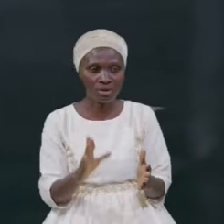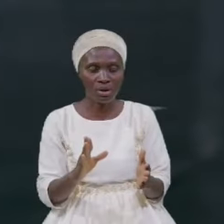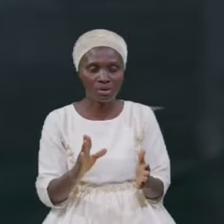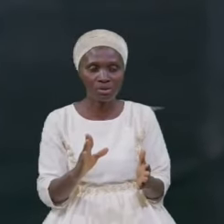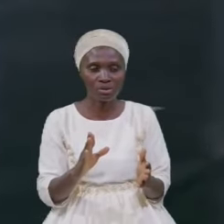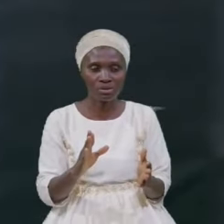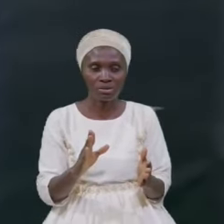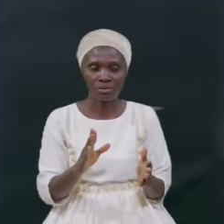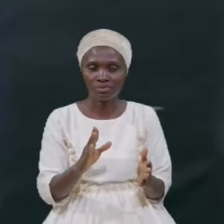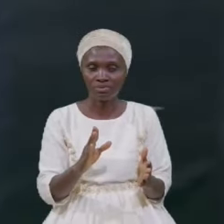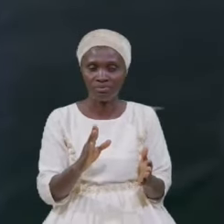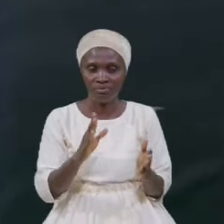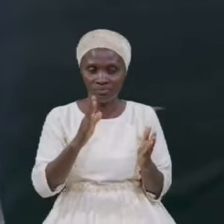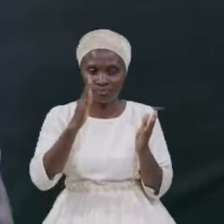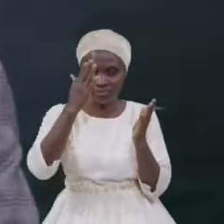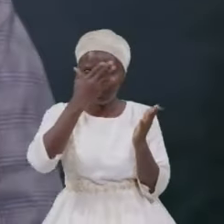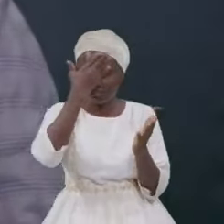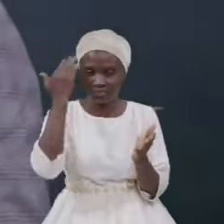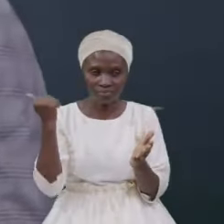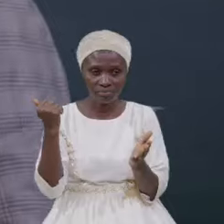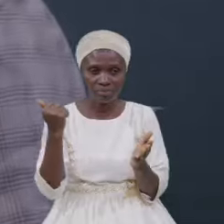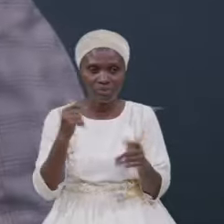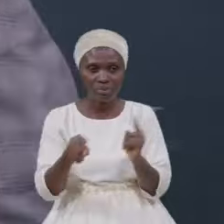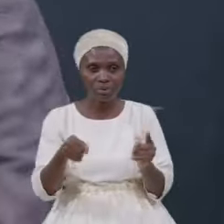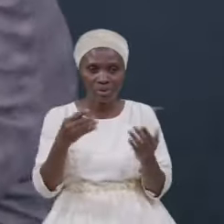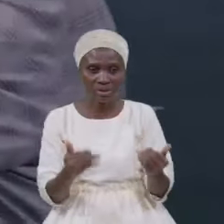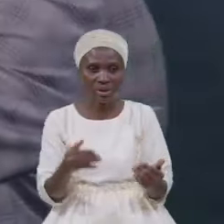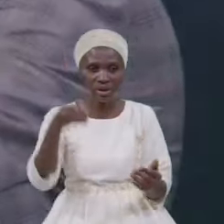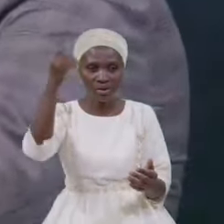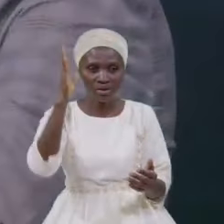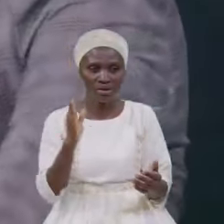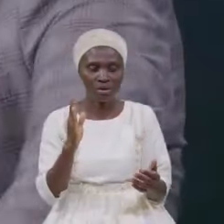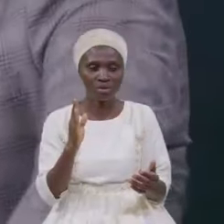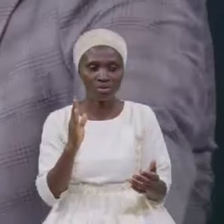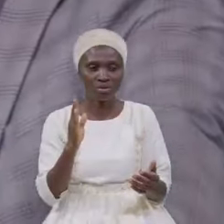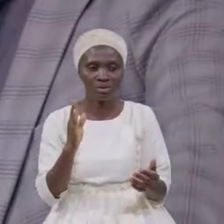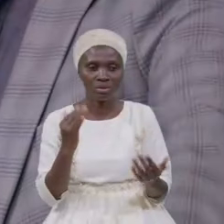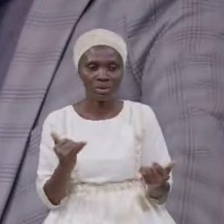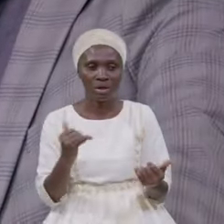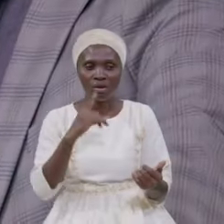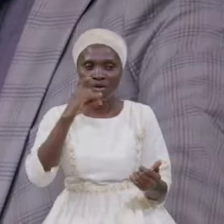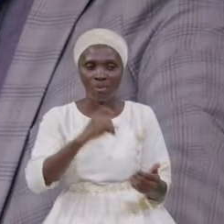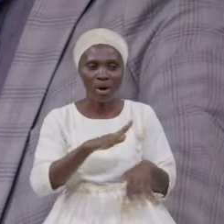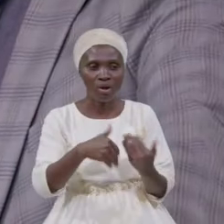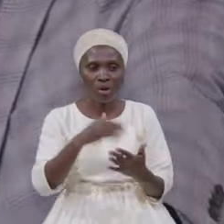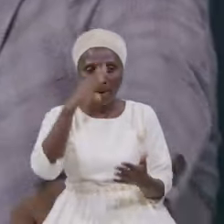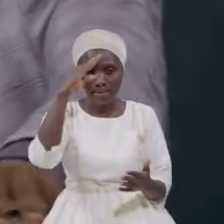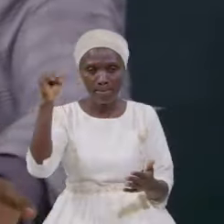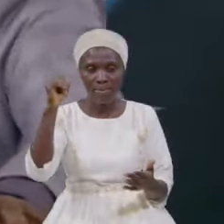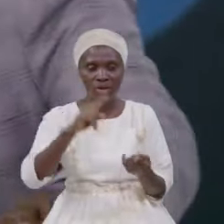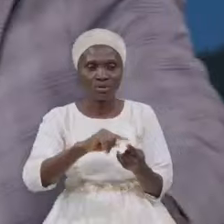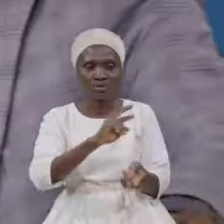all men everywhere to repent. Commandeth, this our day. It's the day of repentance.